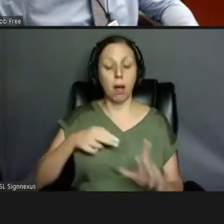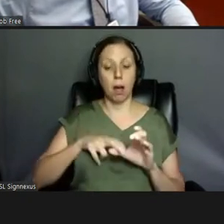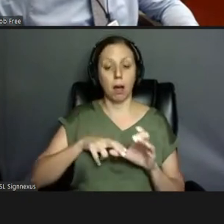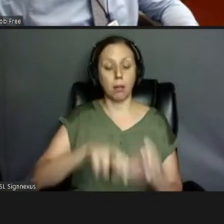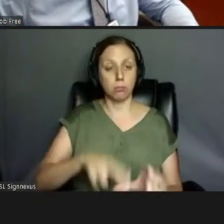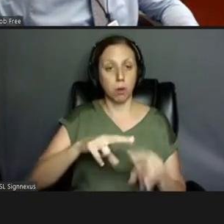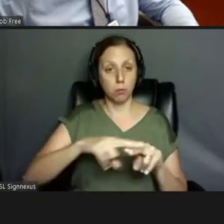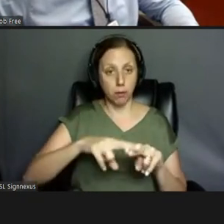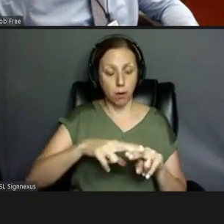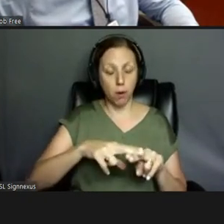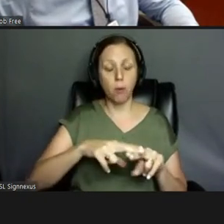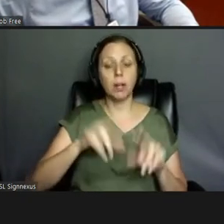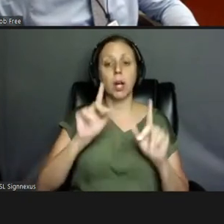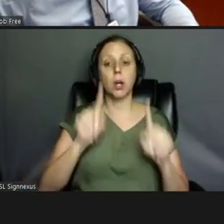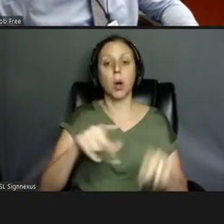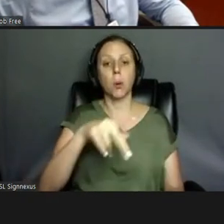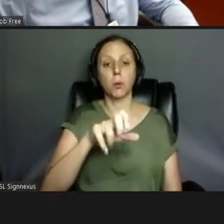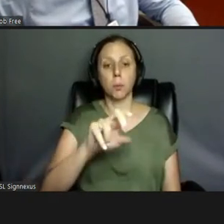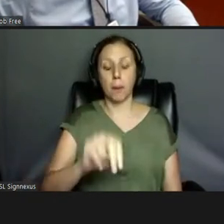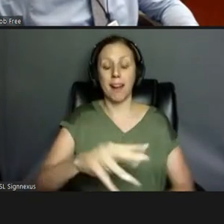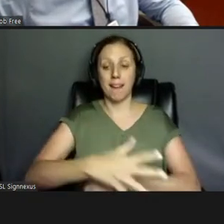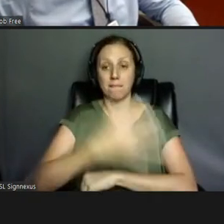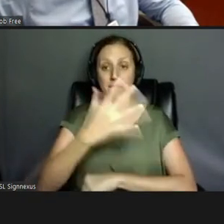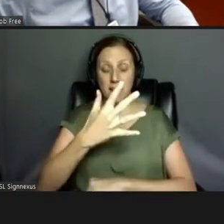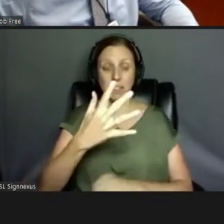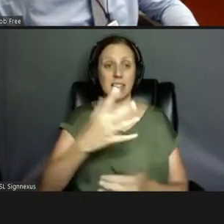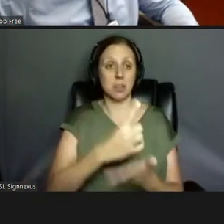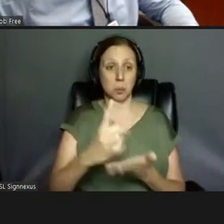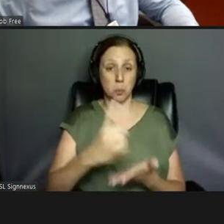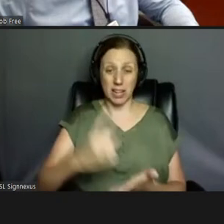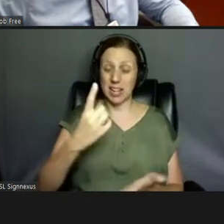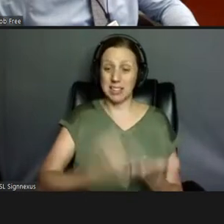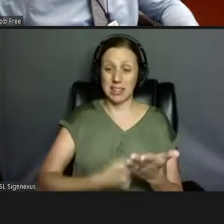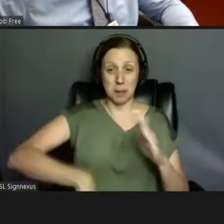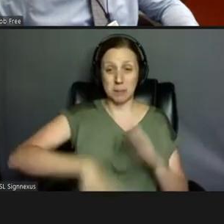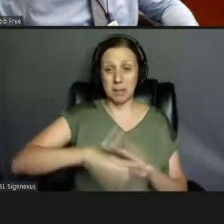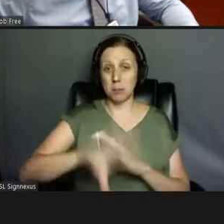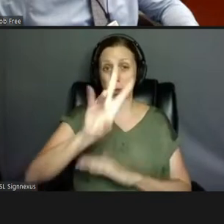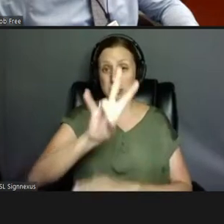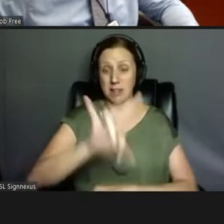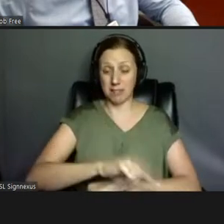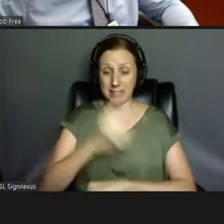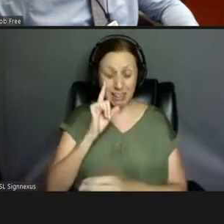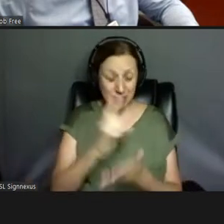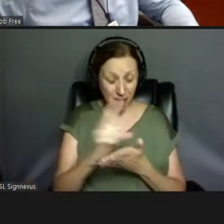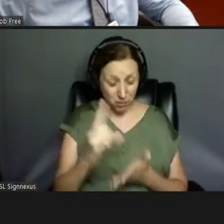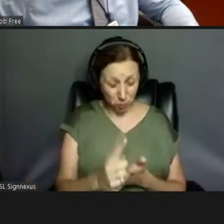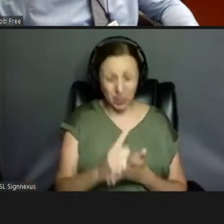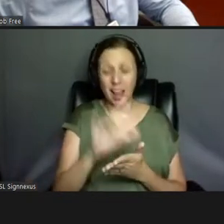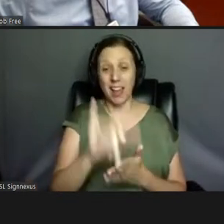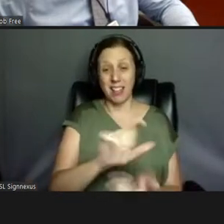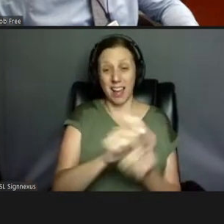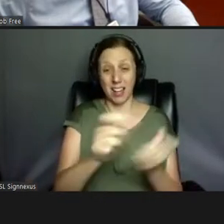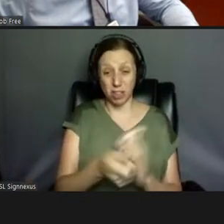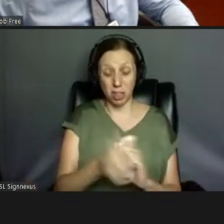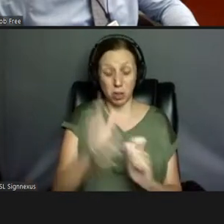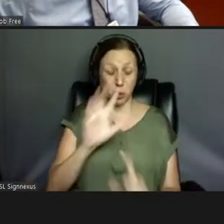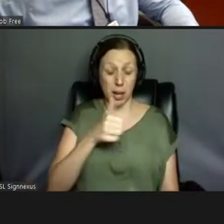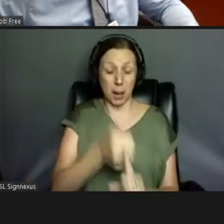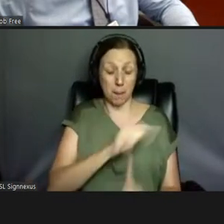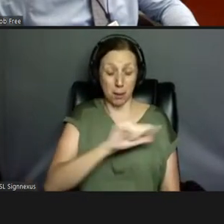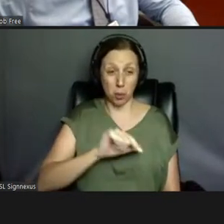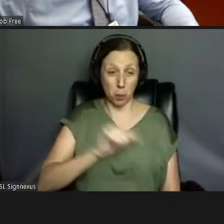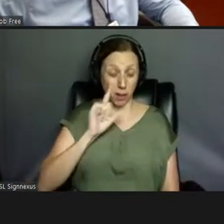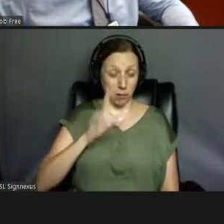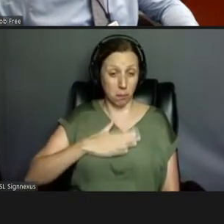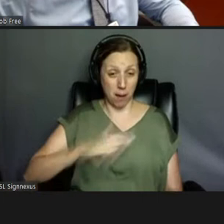Station 5 days a week, sometimes up to 7 days a week. Now, these proposed changes that you've had will impact the quality of my life for multiple